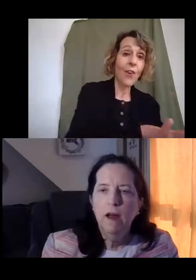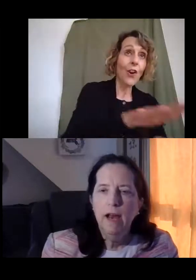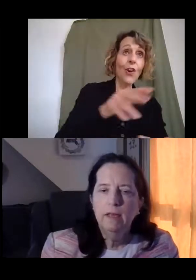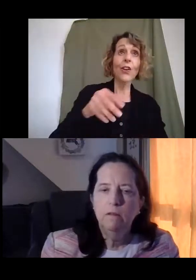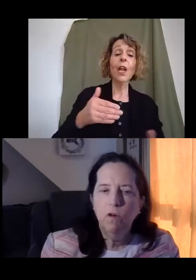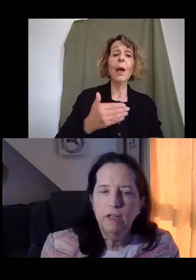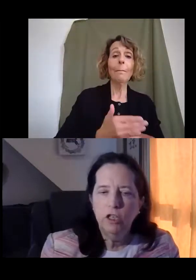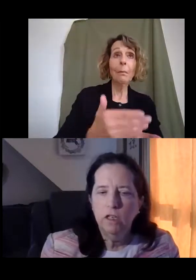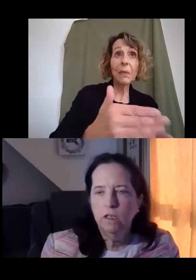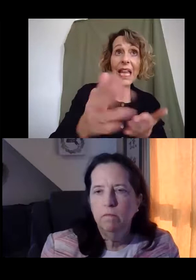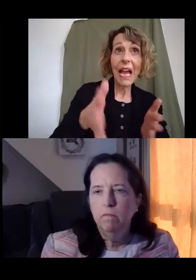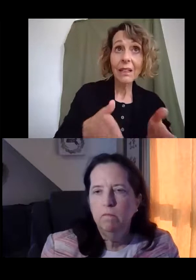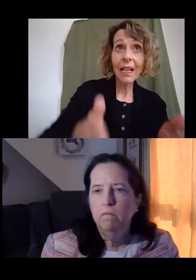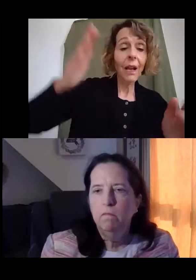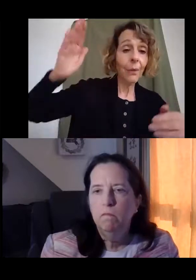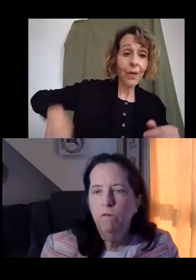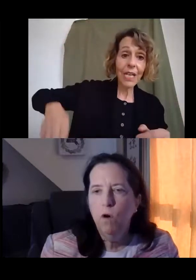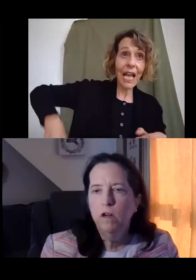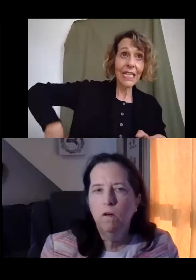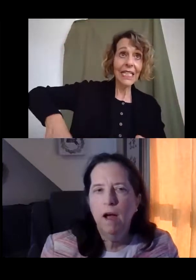So you want to ask some questions